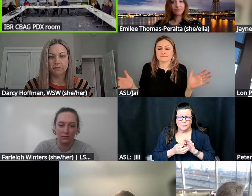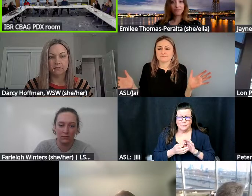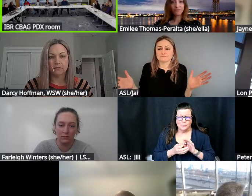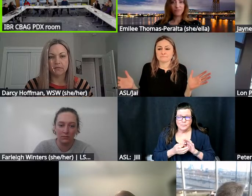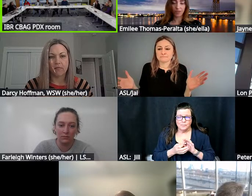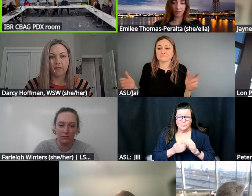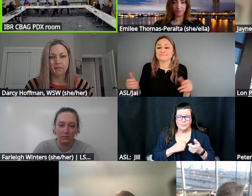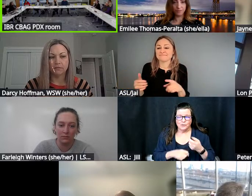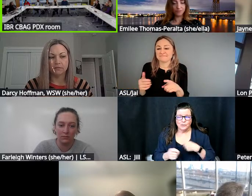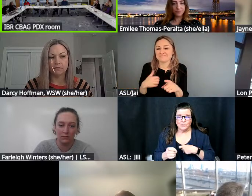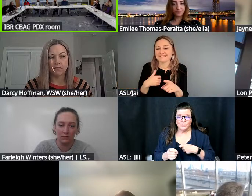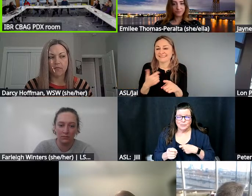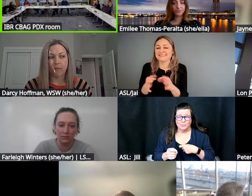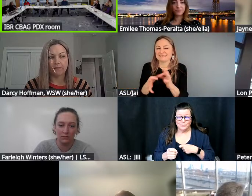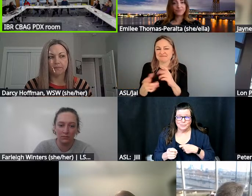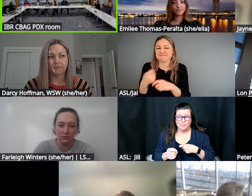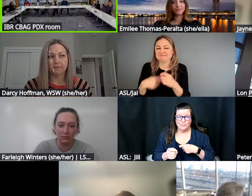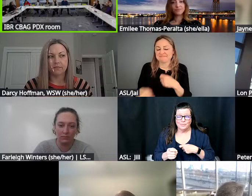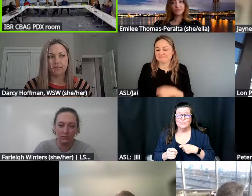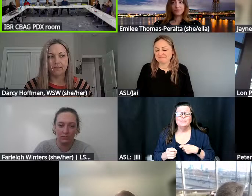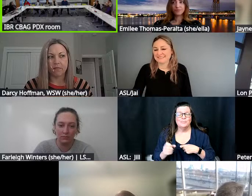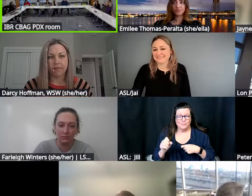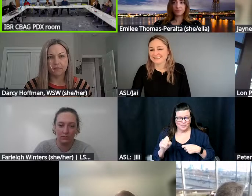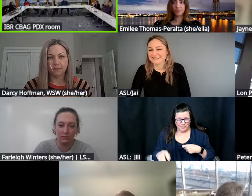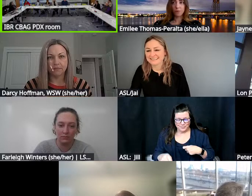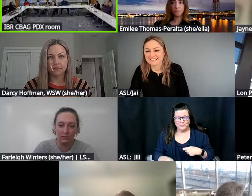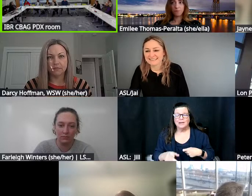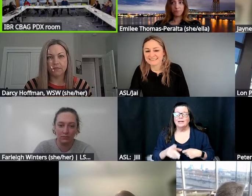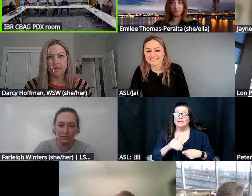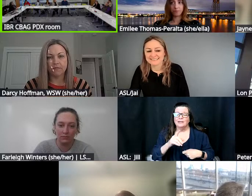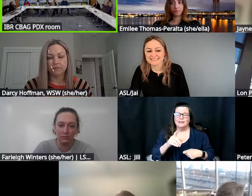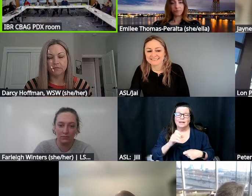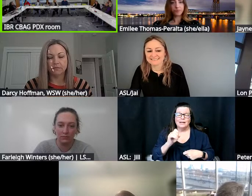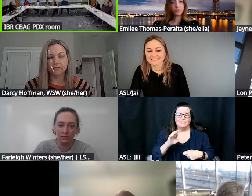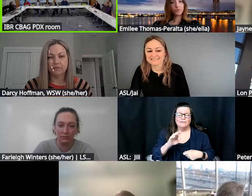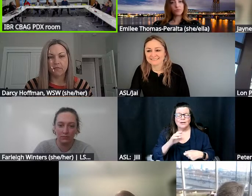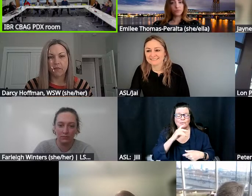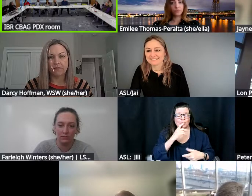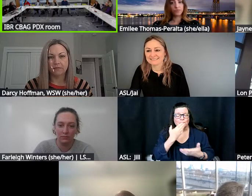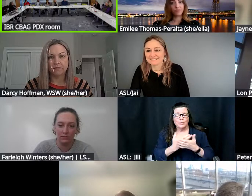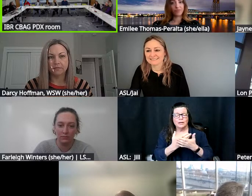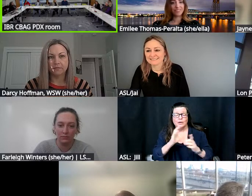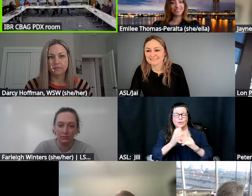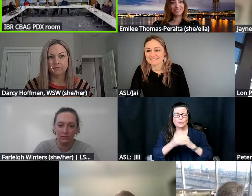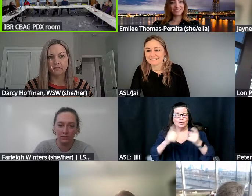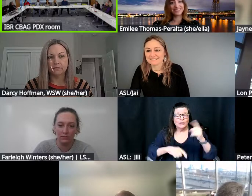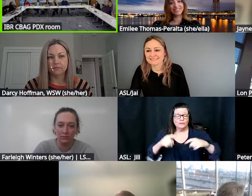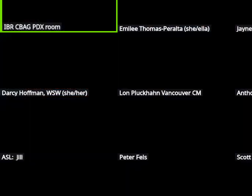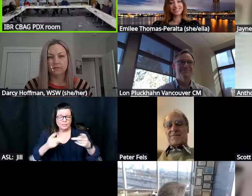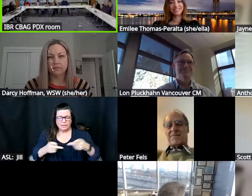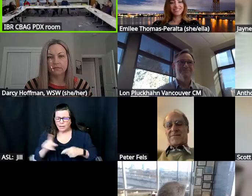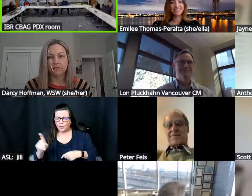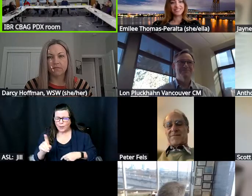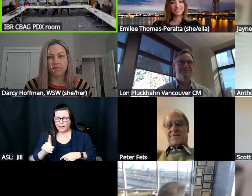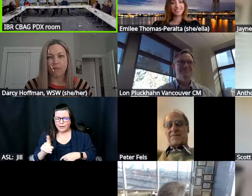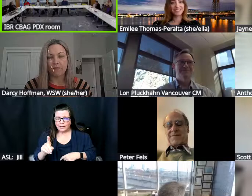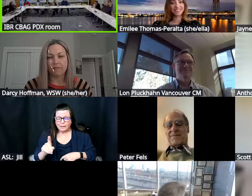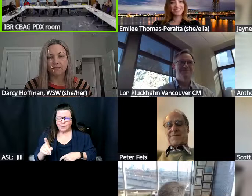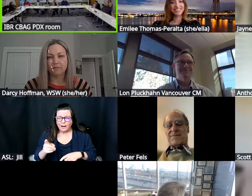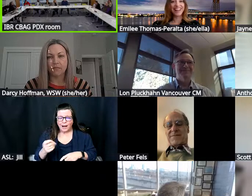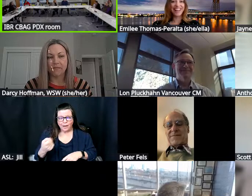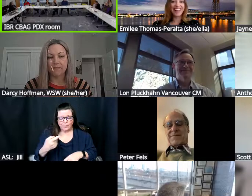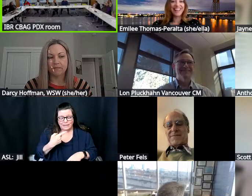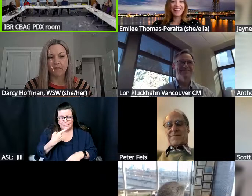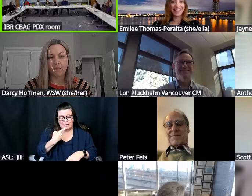which is really a fascinating place to study. I mean, if you wanted to go back and do Where, Corky? Where? well, I would prejudice it now if I told